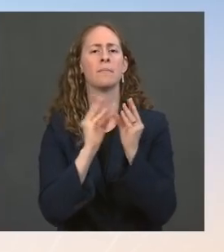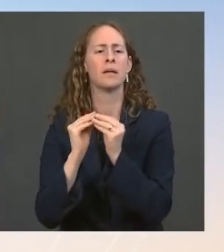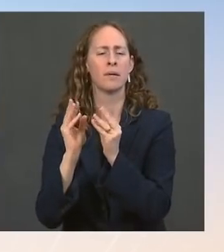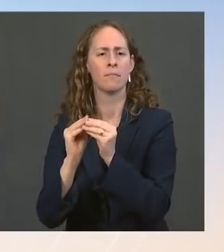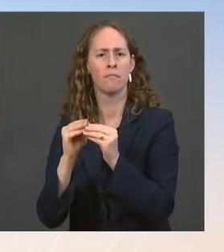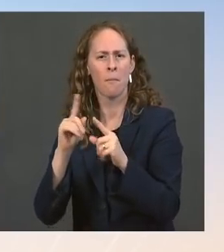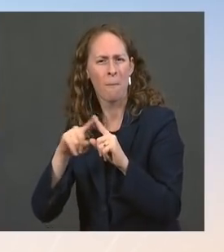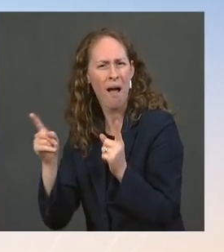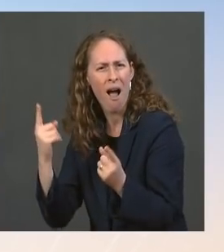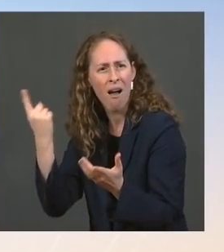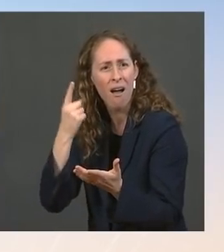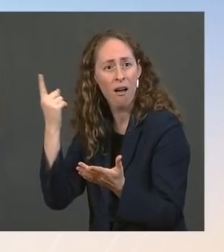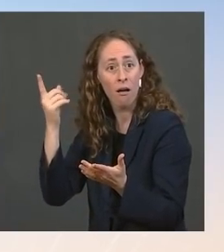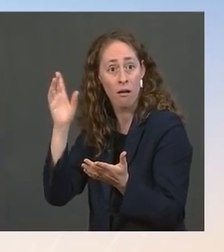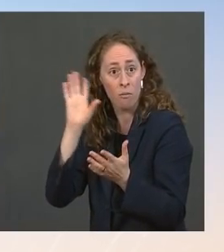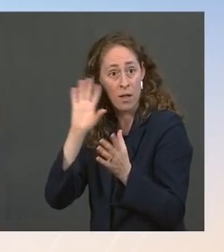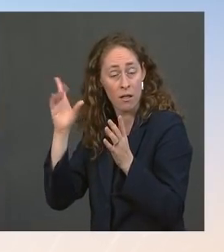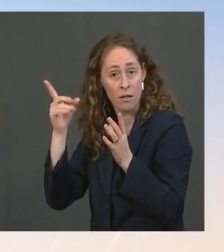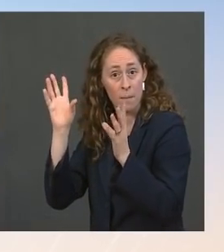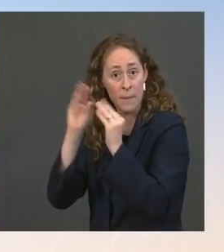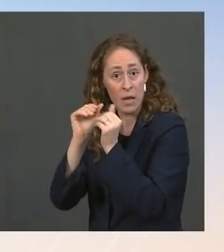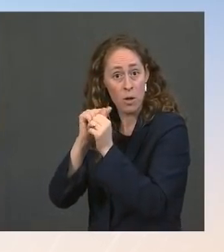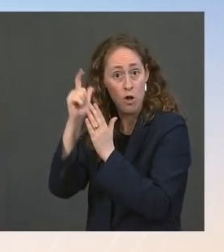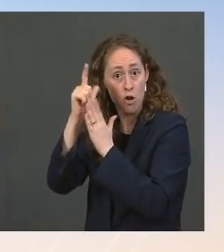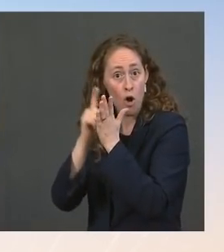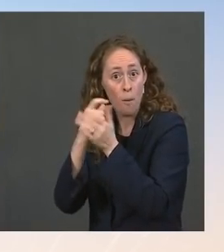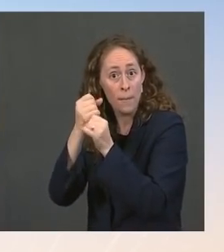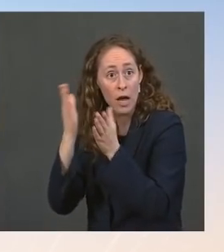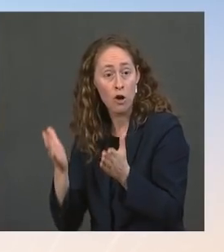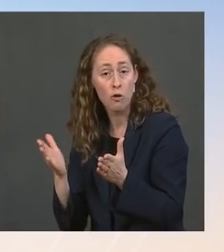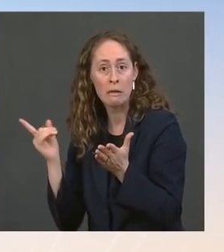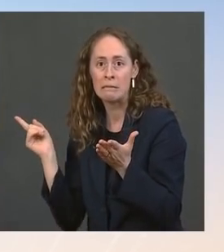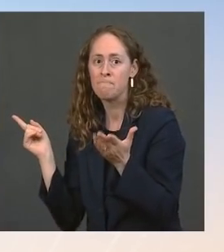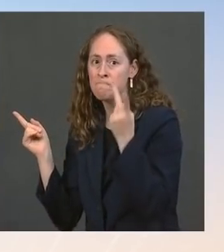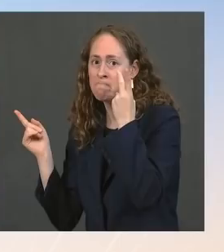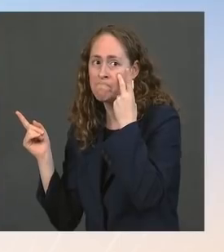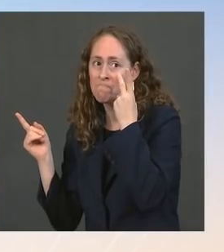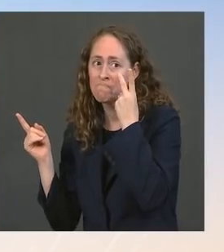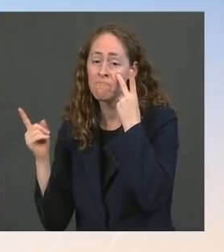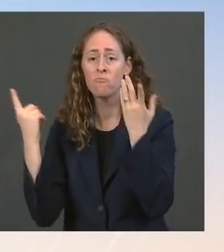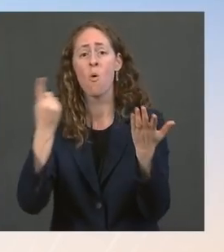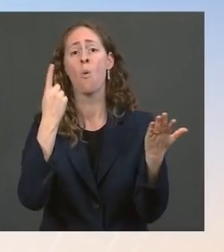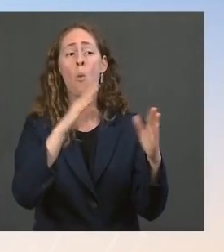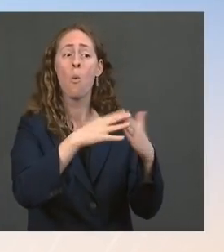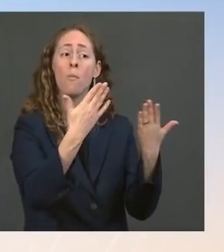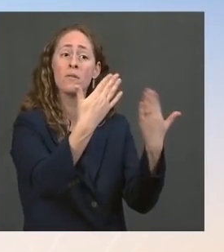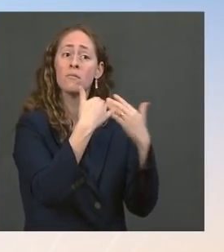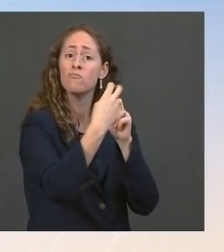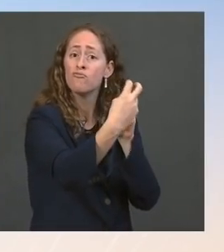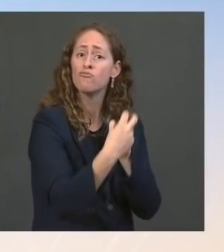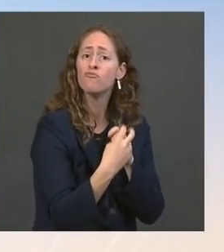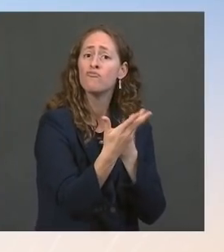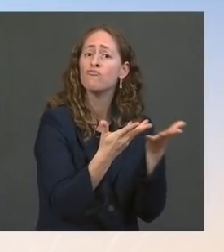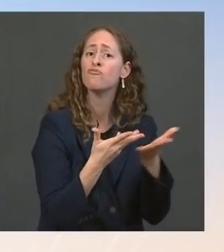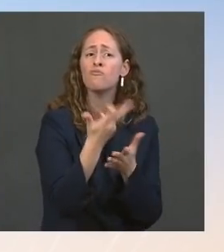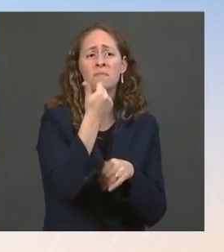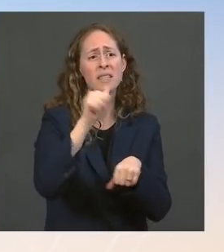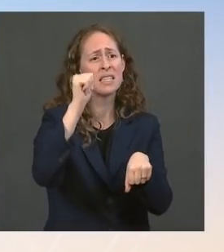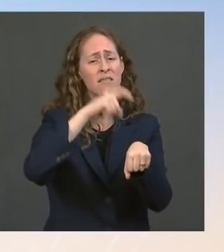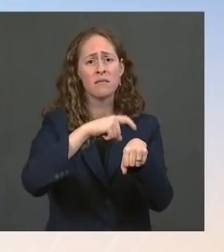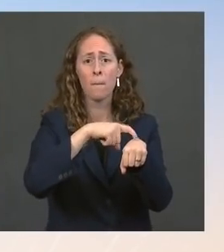meeting with lawmakers today. We'll see, Jeff. The president's always open to meeting with, discussing, communicating with lawmakers, but